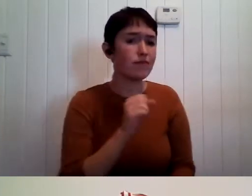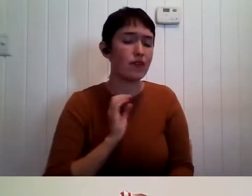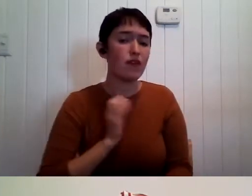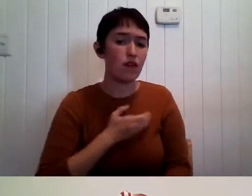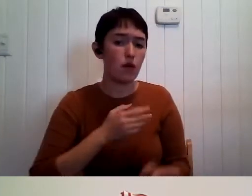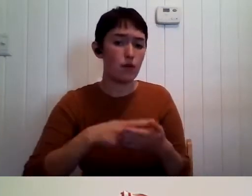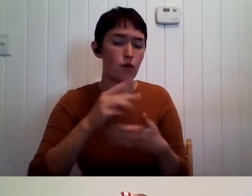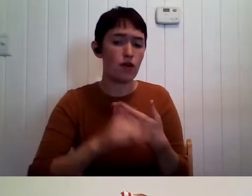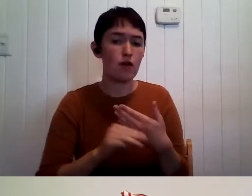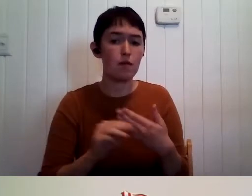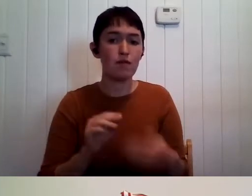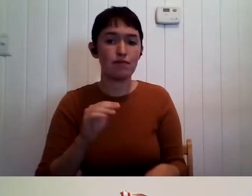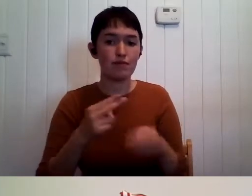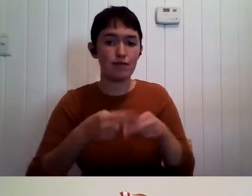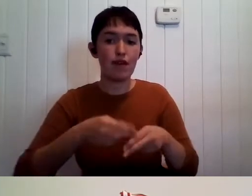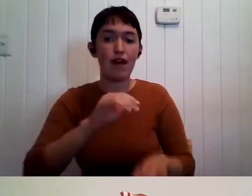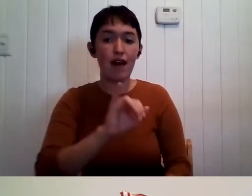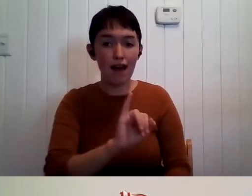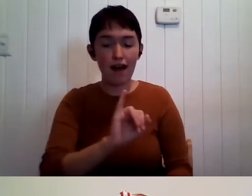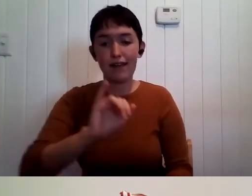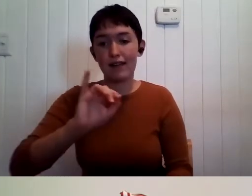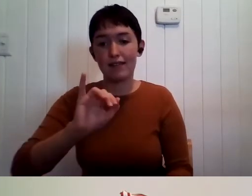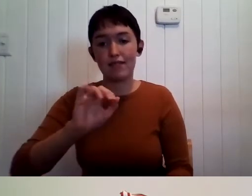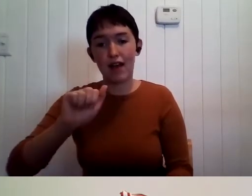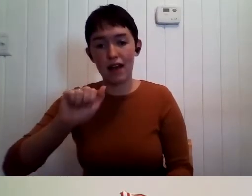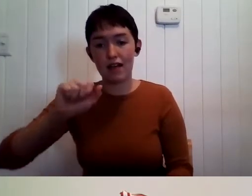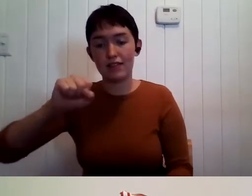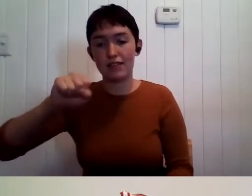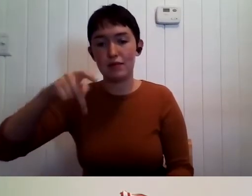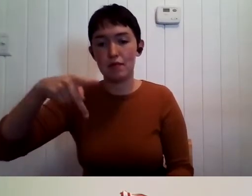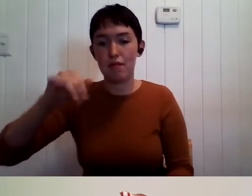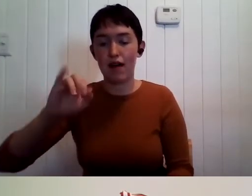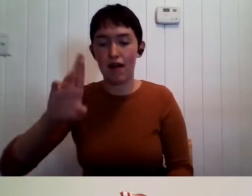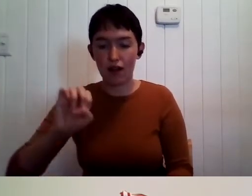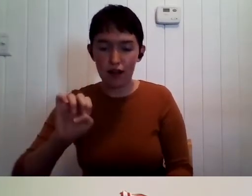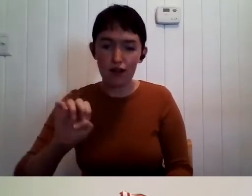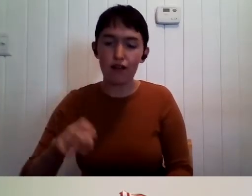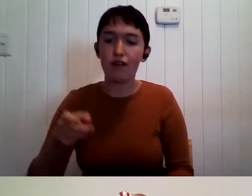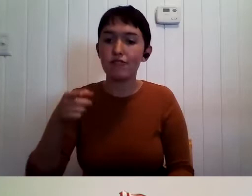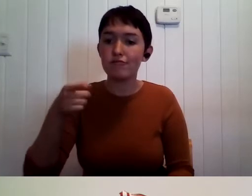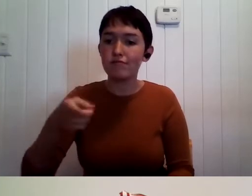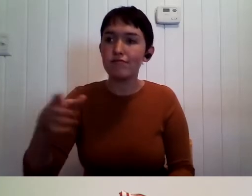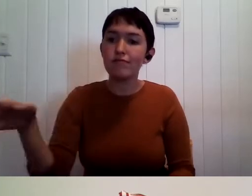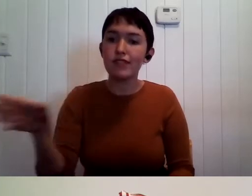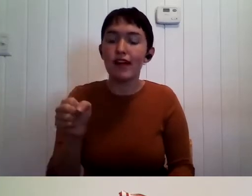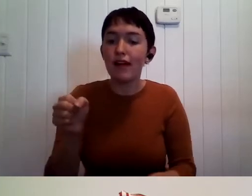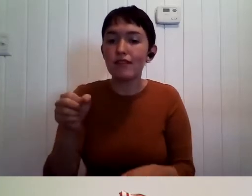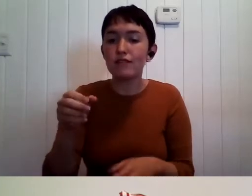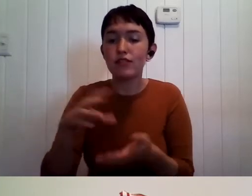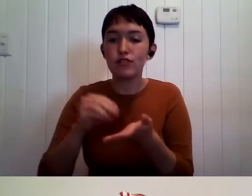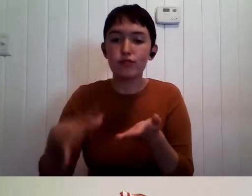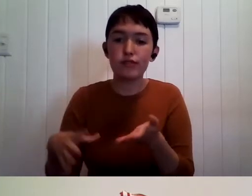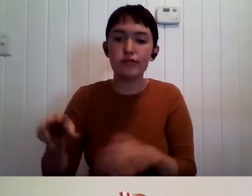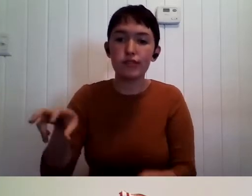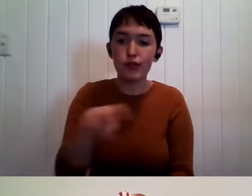school students where they will take you to different medical fields, whether that's touring hospitals,